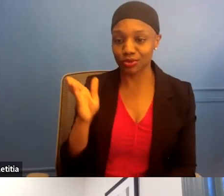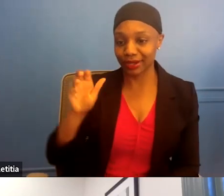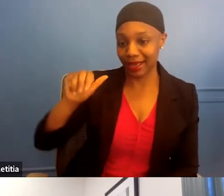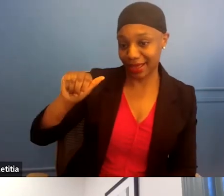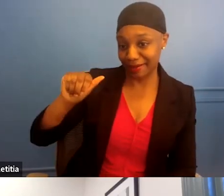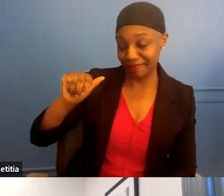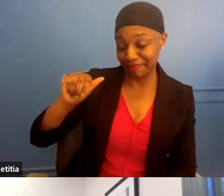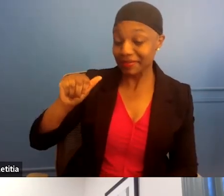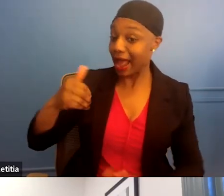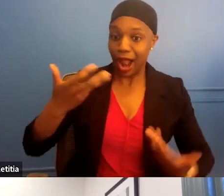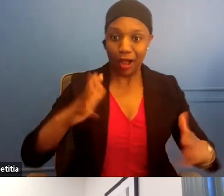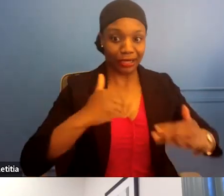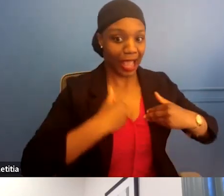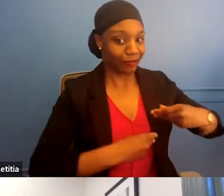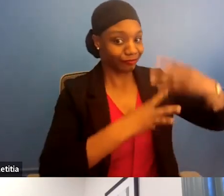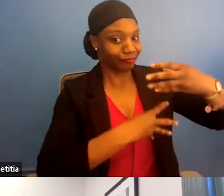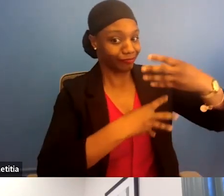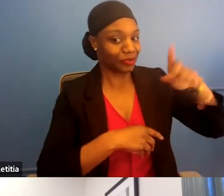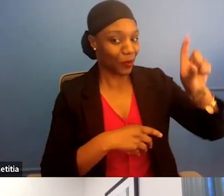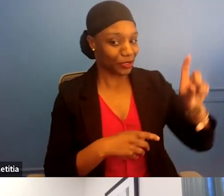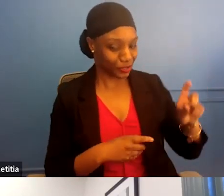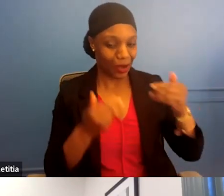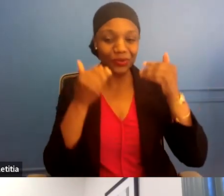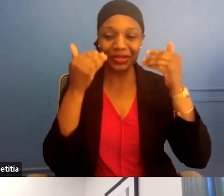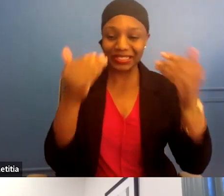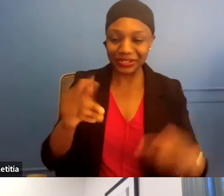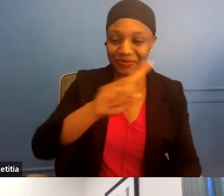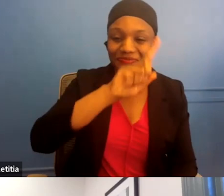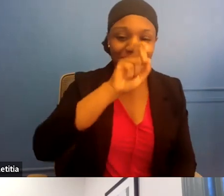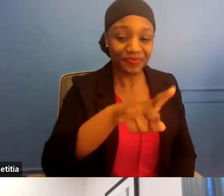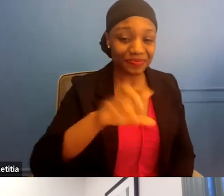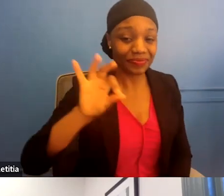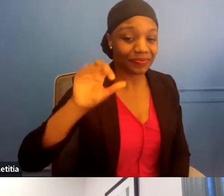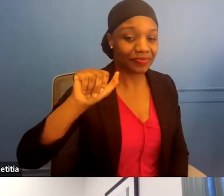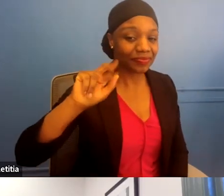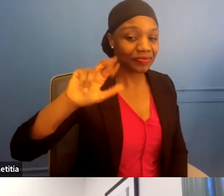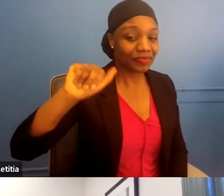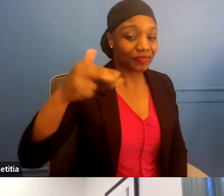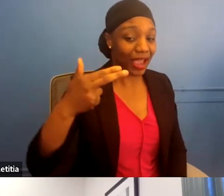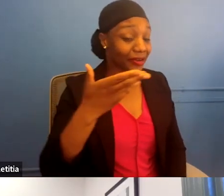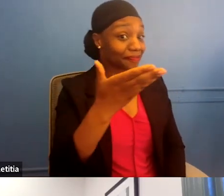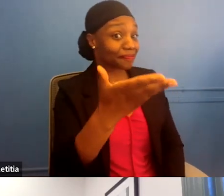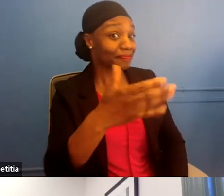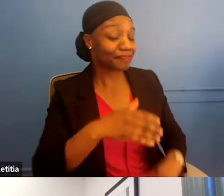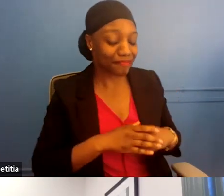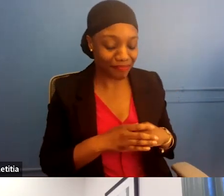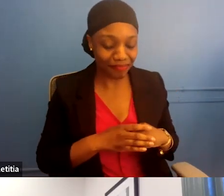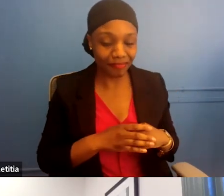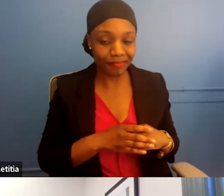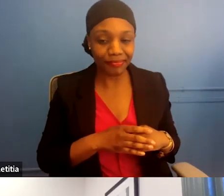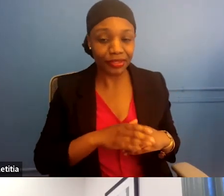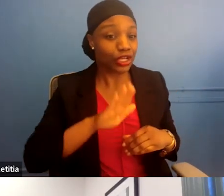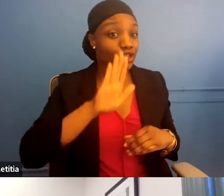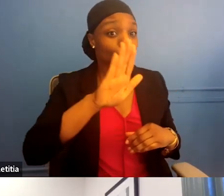plenty of them, so I'm going to keep going. And Farah, I want to ask you about your